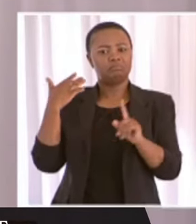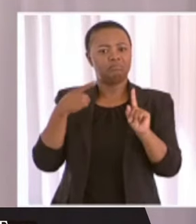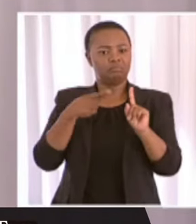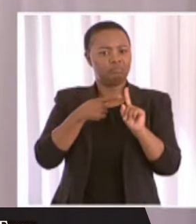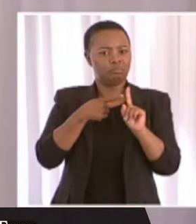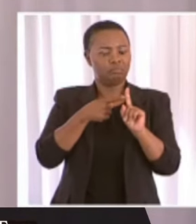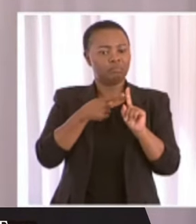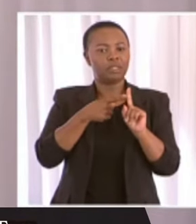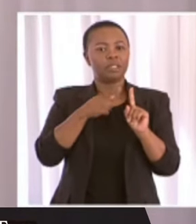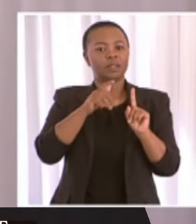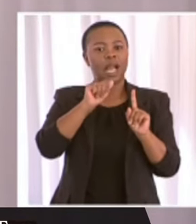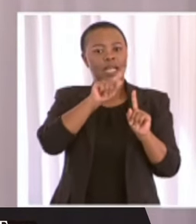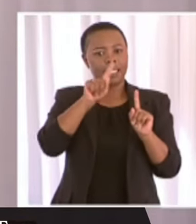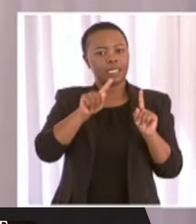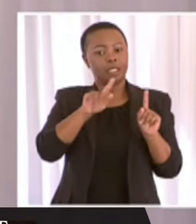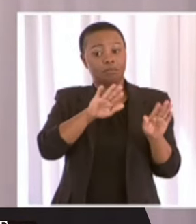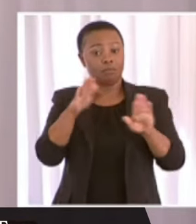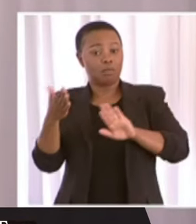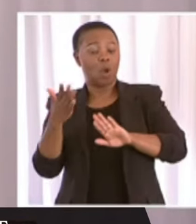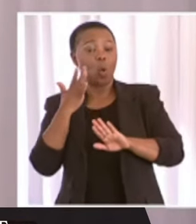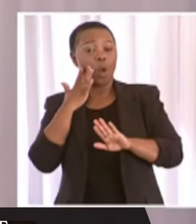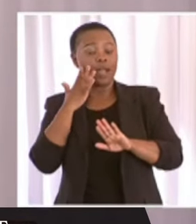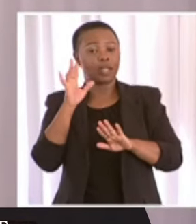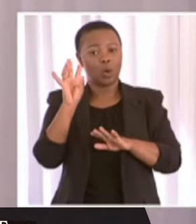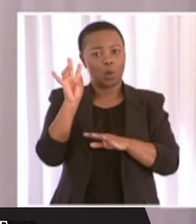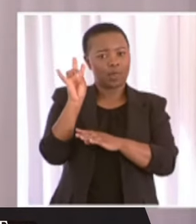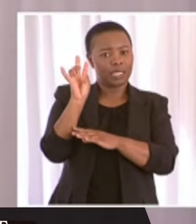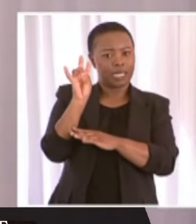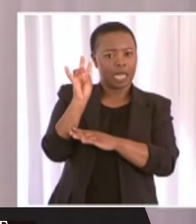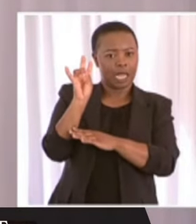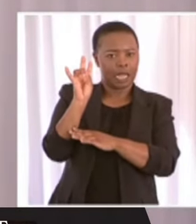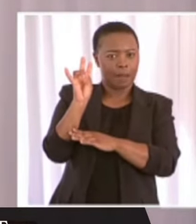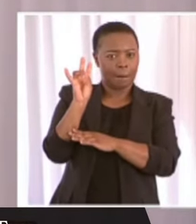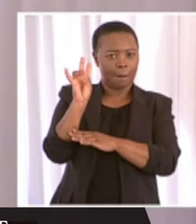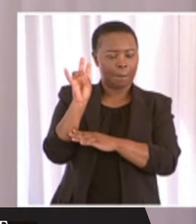passed on Wednesday evening,